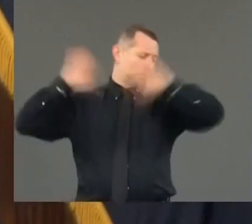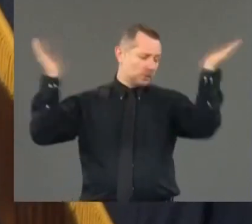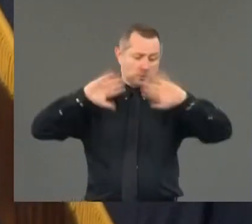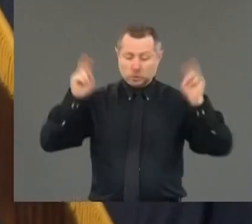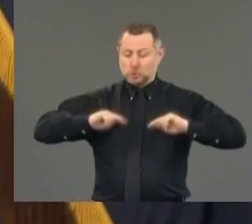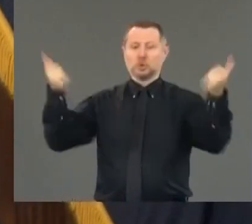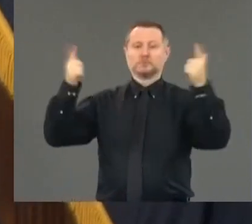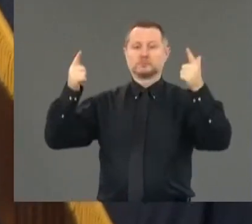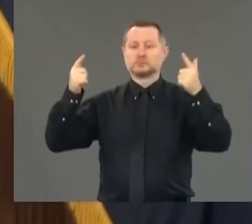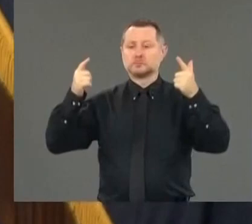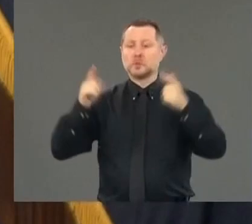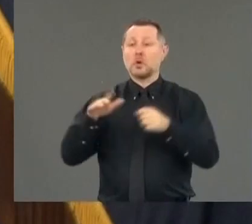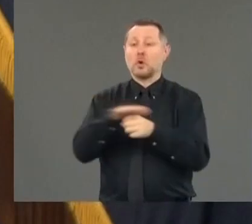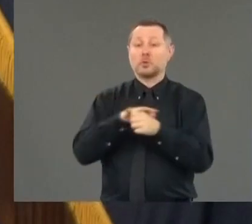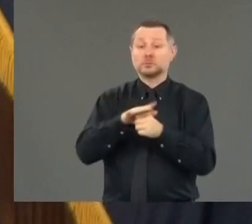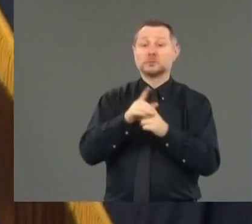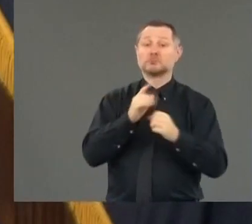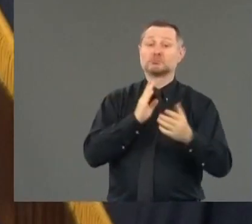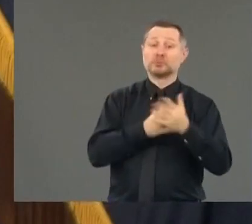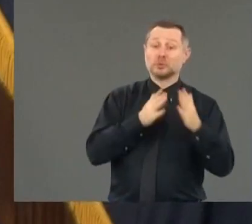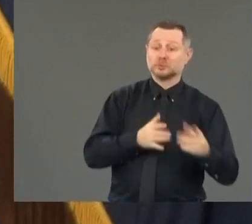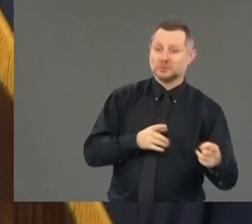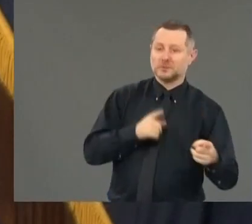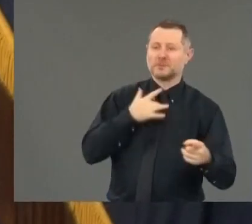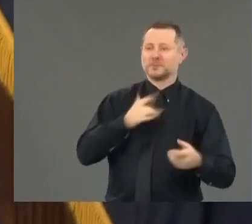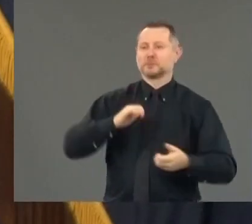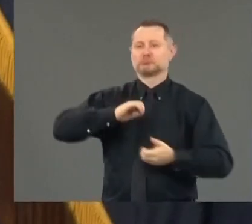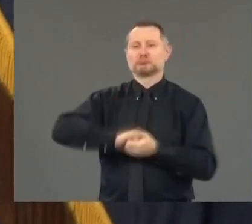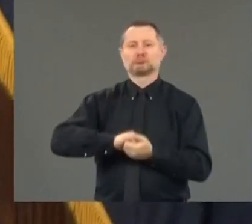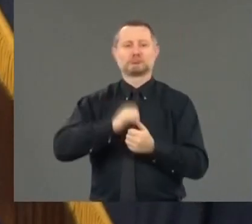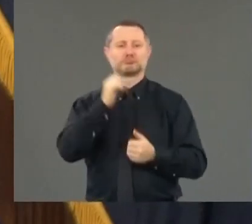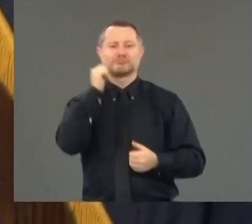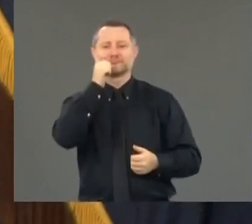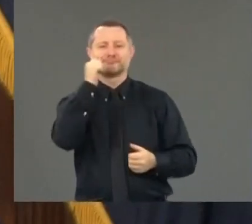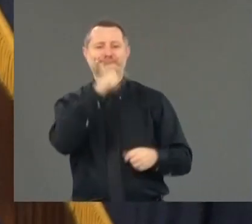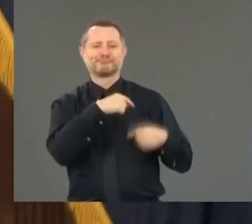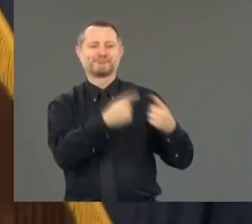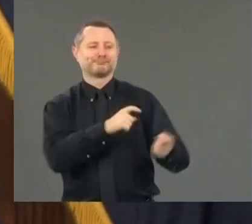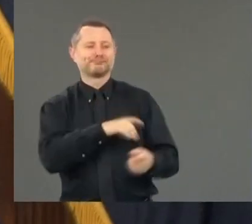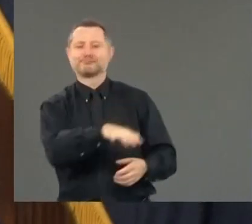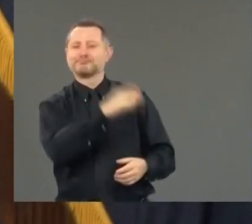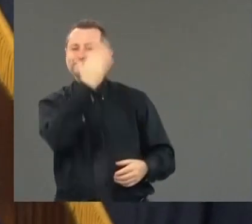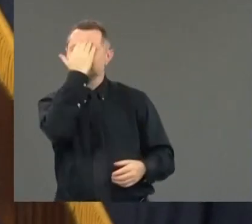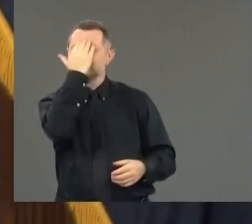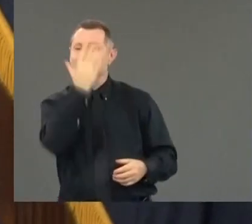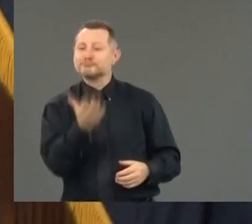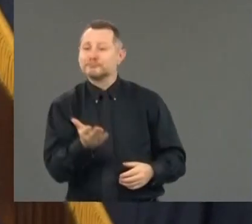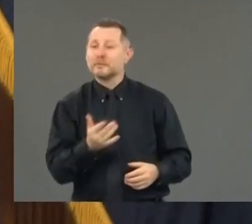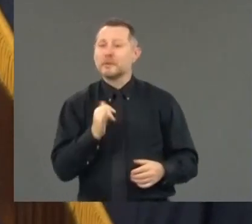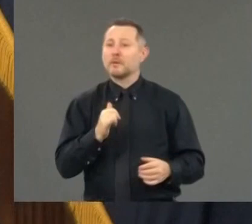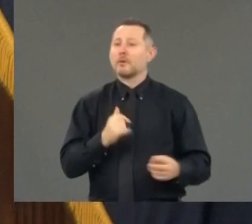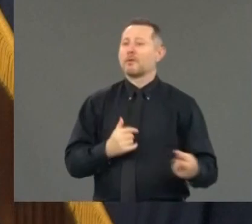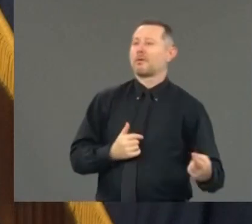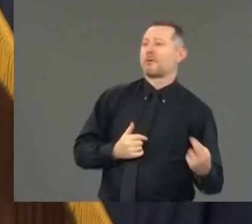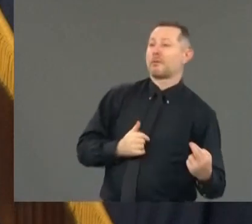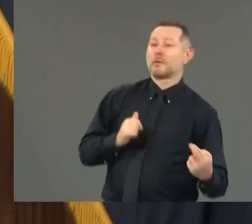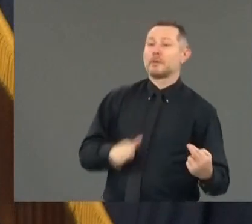local prosecutor works with that police agency day in and day out. And are they really in a position to